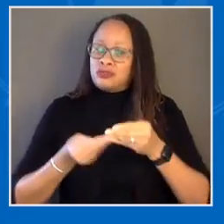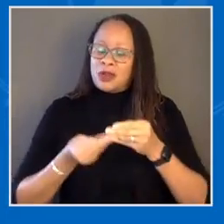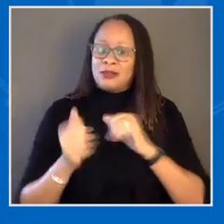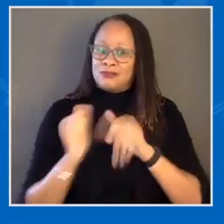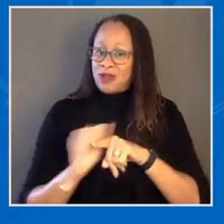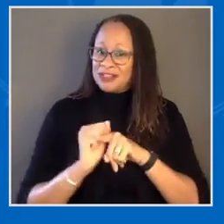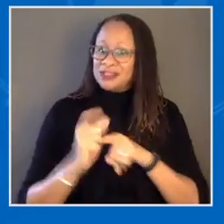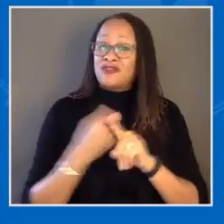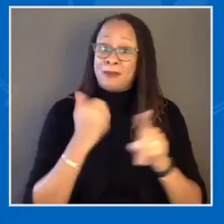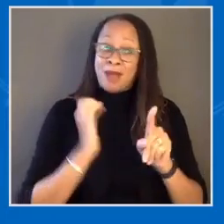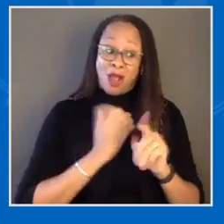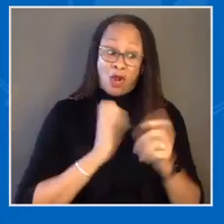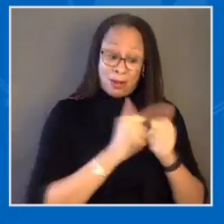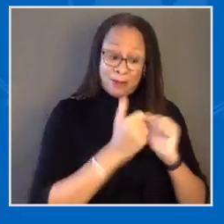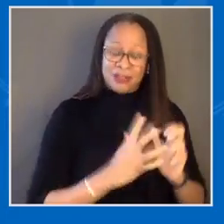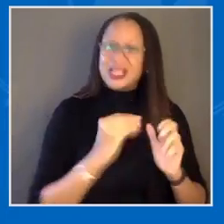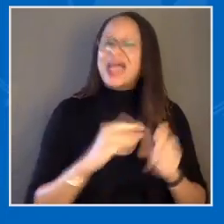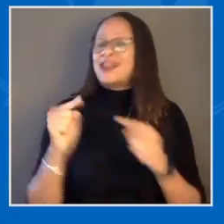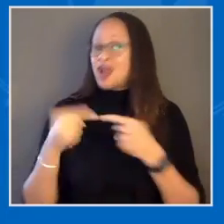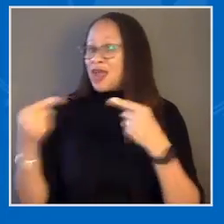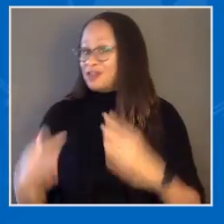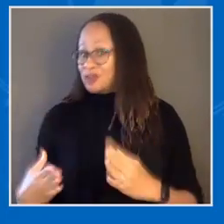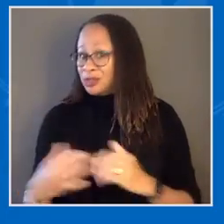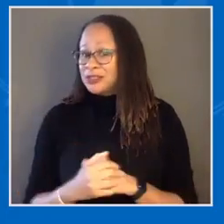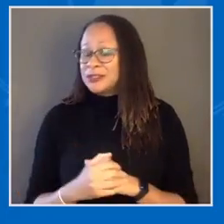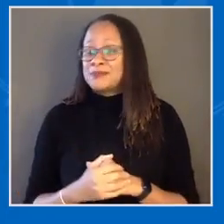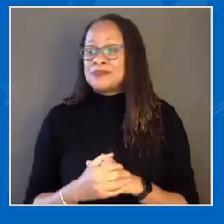adversaries. And before I